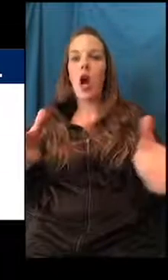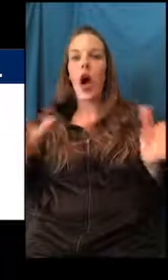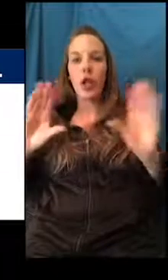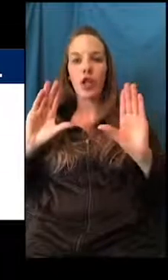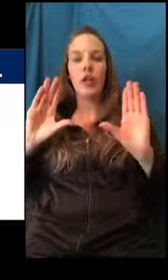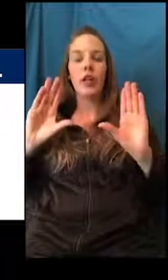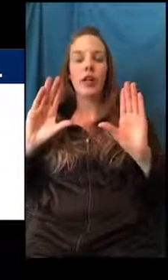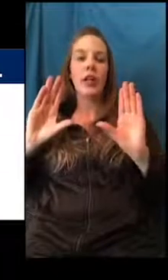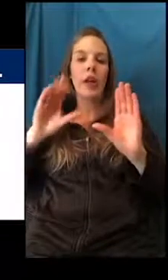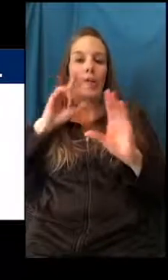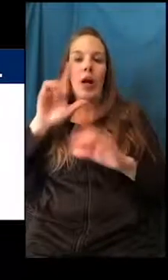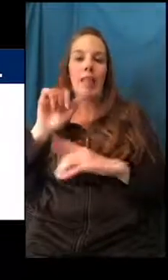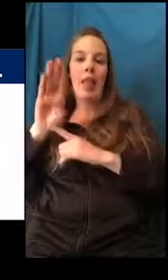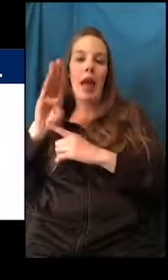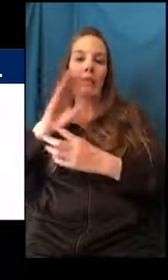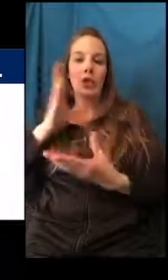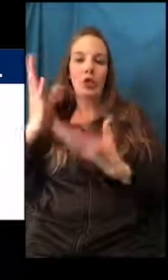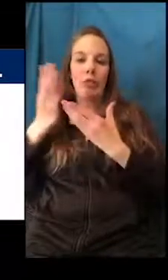services. So